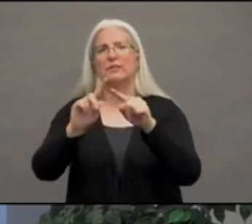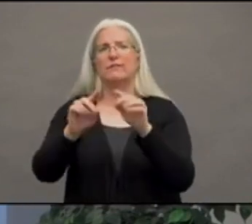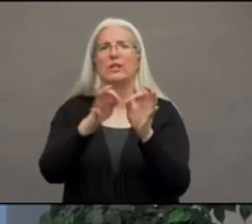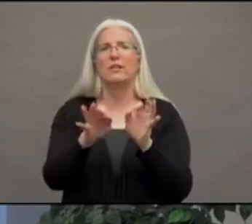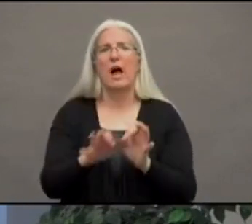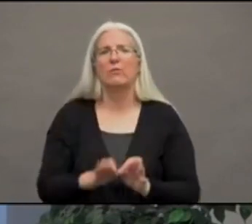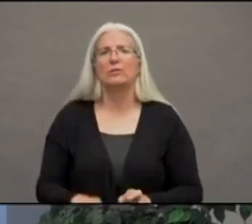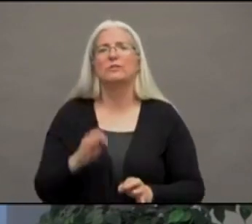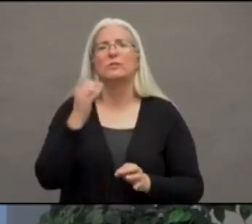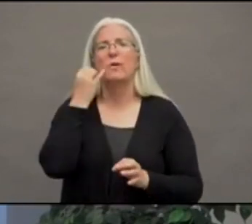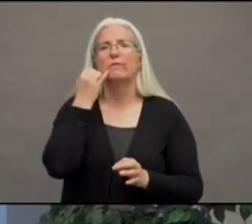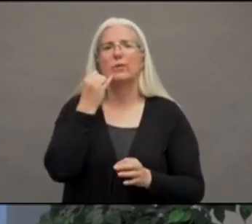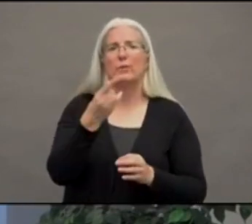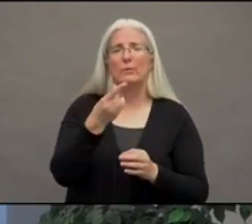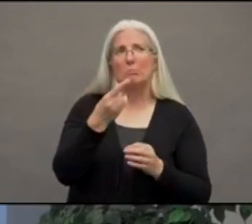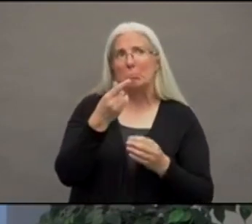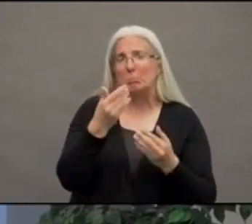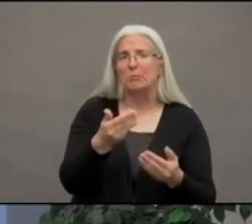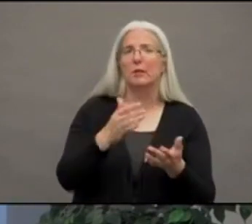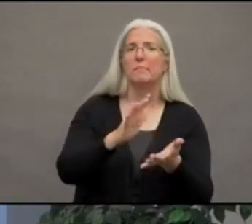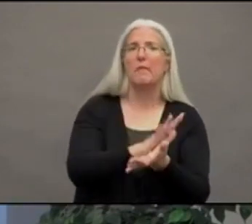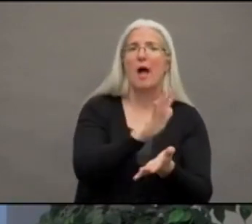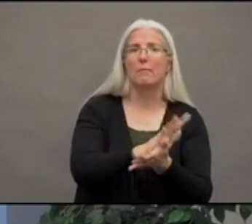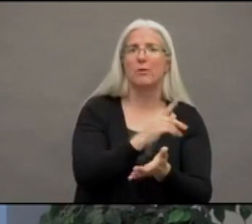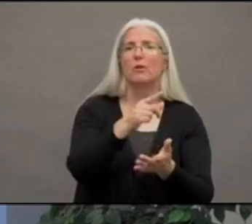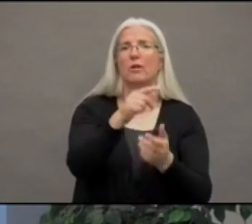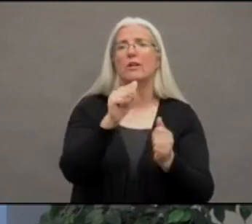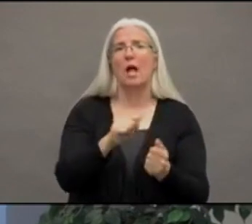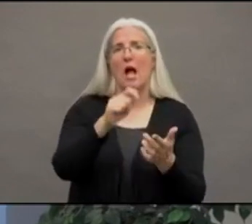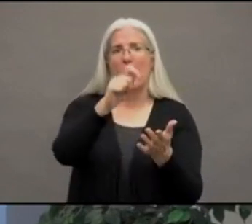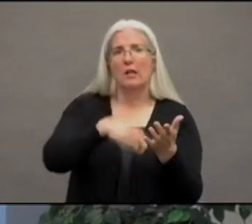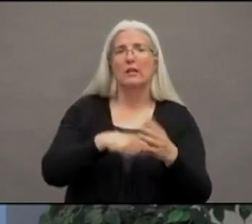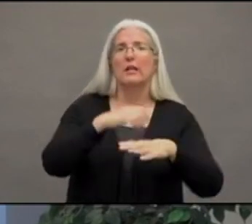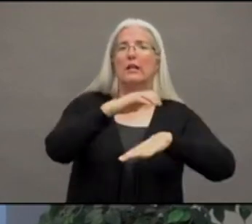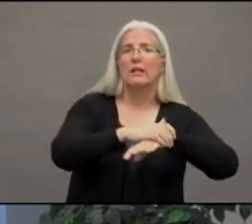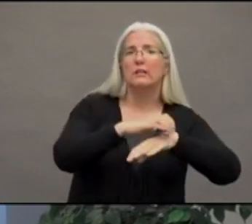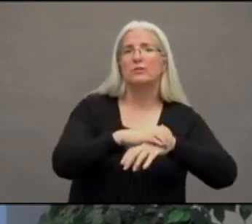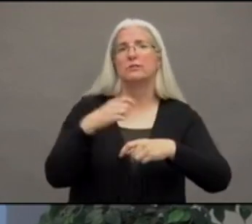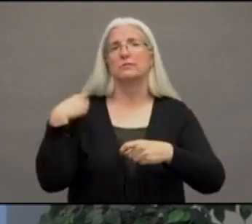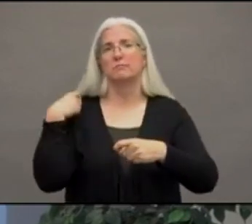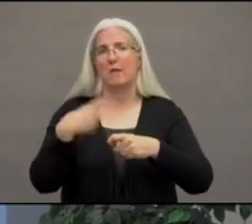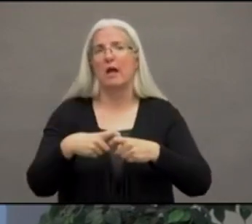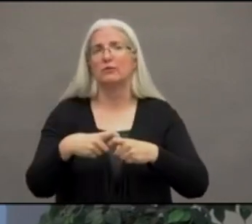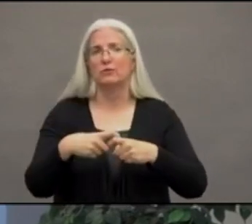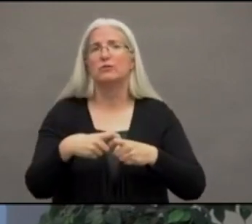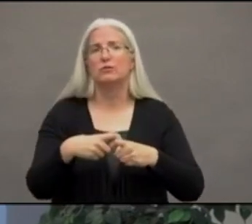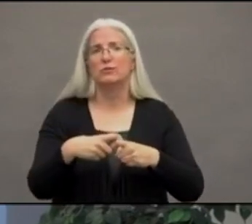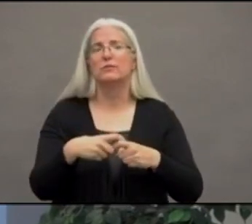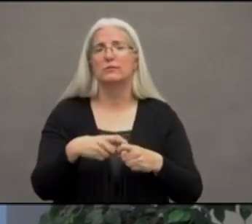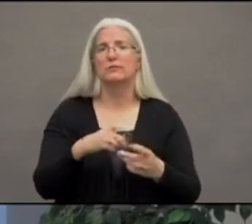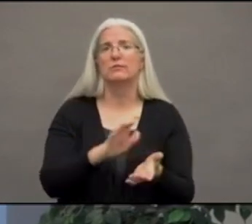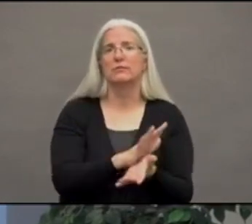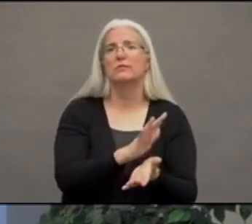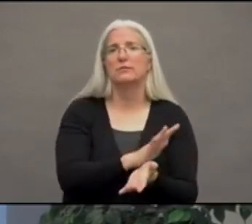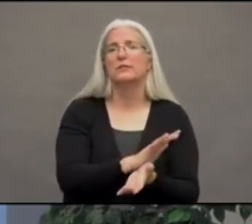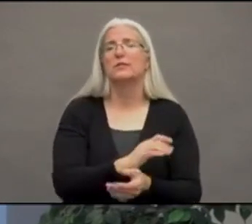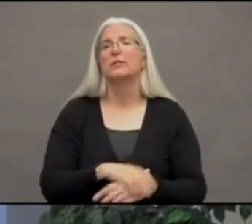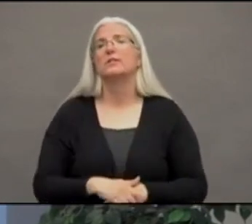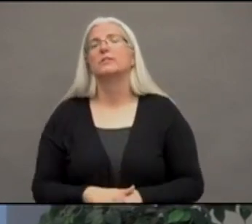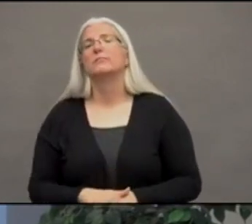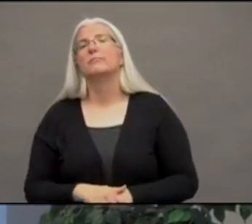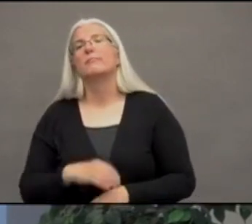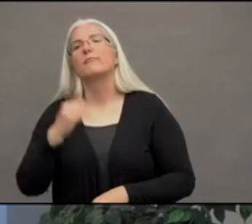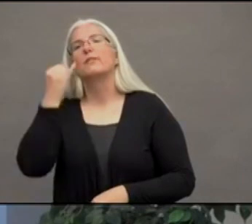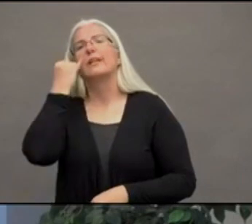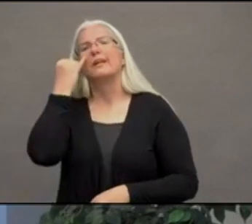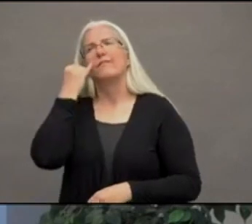and complete it, it is available in English and Spanish. And so what if somebody is renting a room or they don't have an